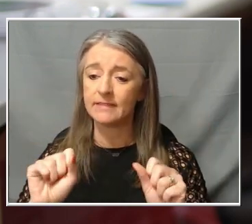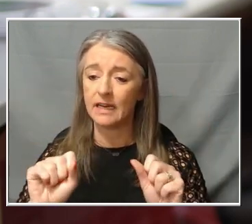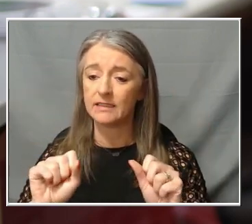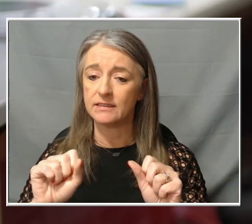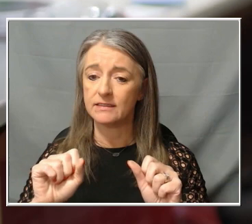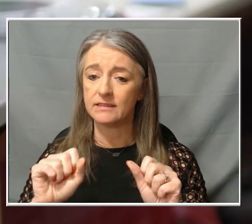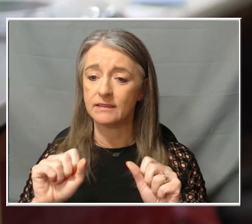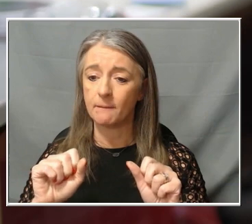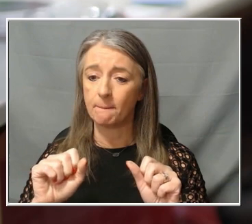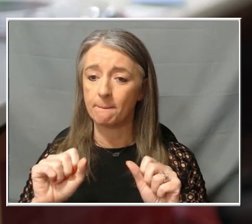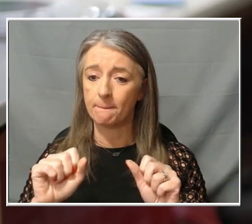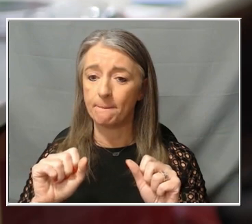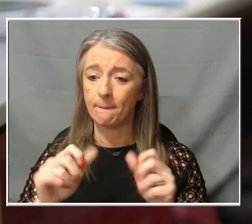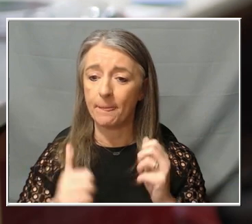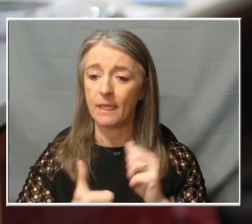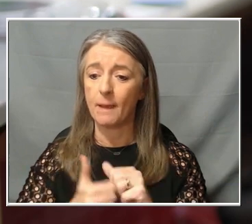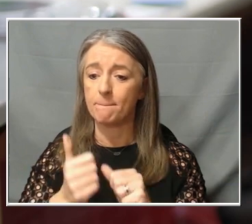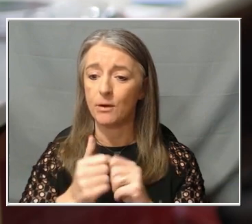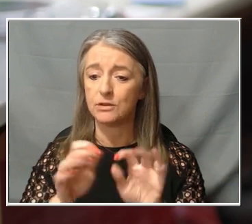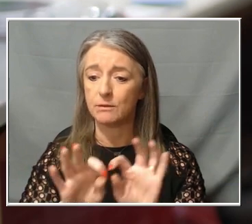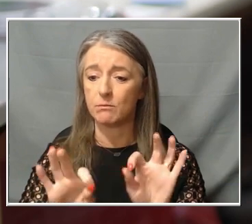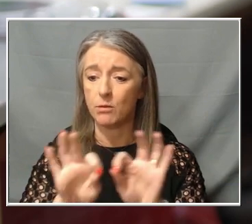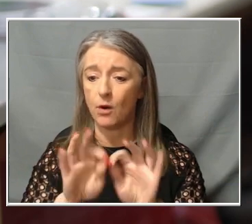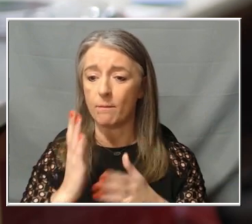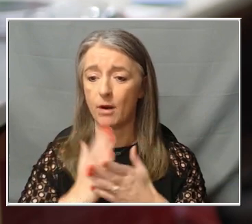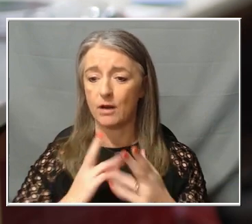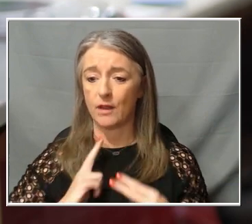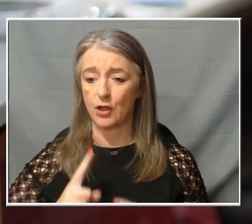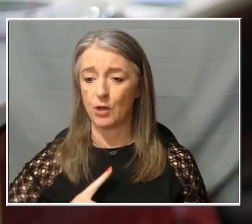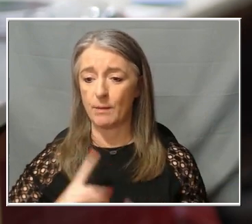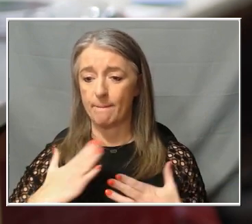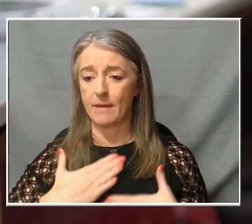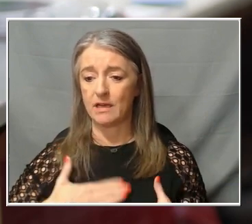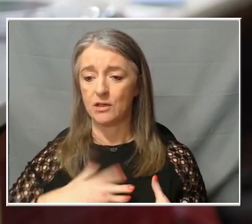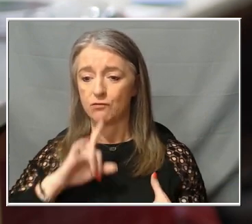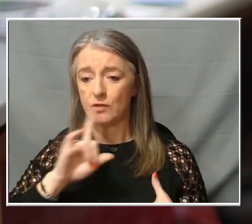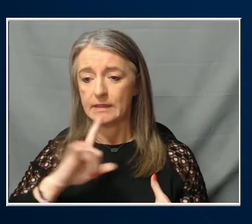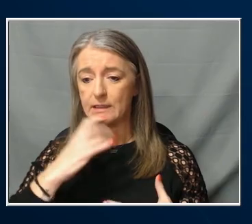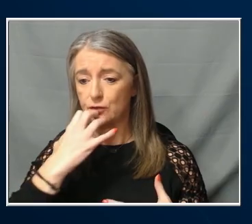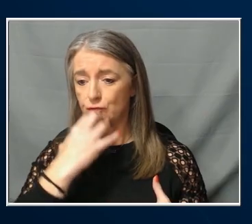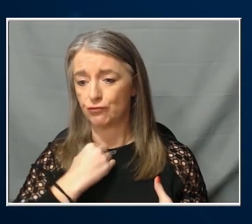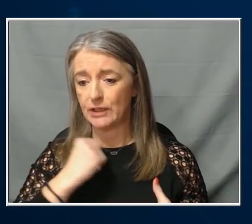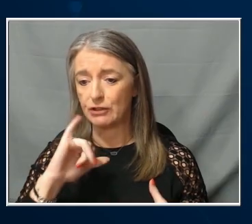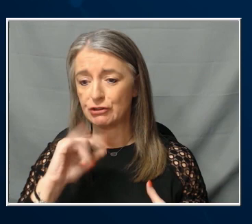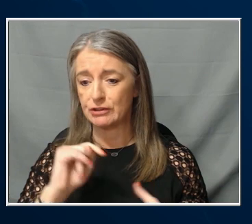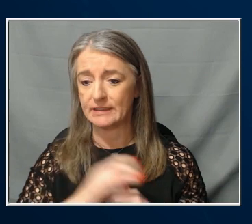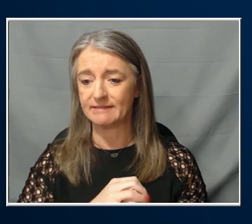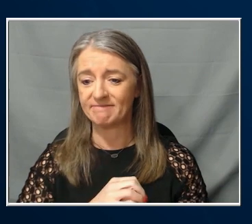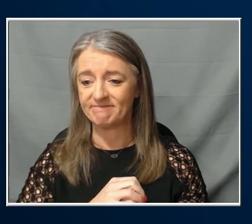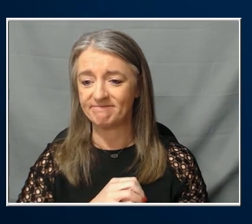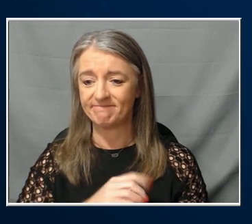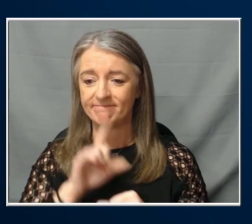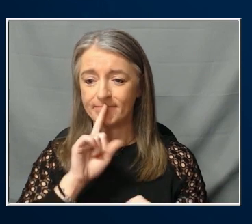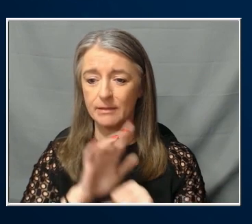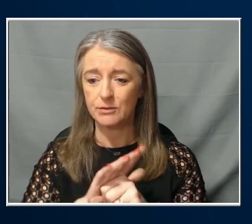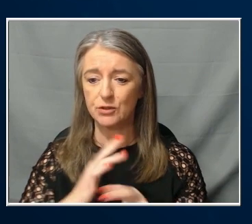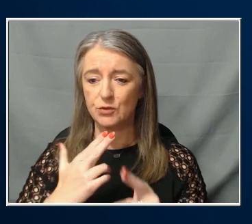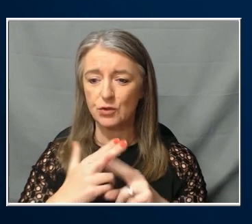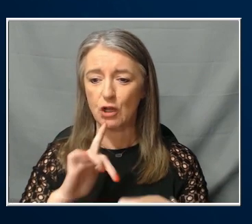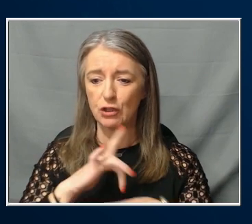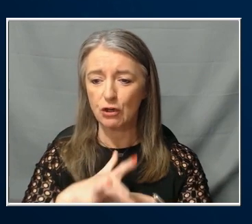I think this is the most important part of the human body, and we should really cherish it. Absolutely. What did you call it earlier?